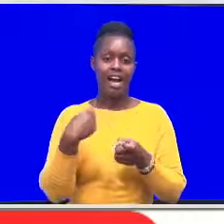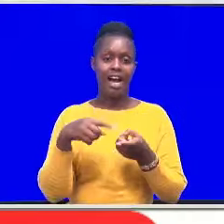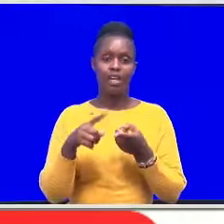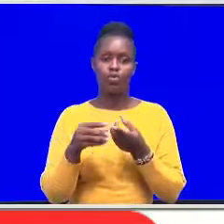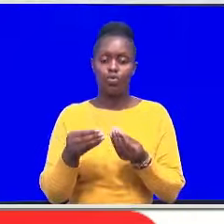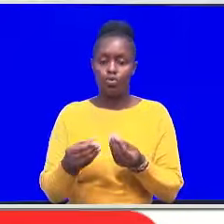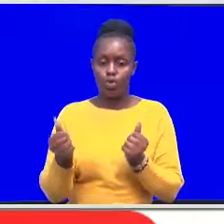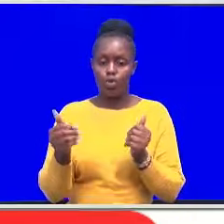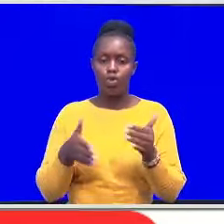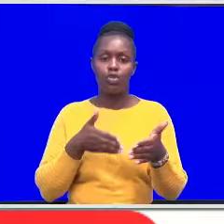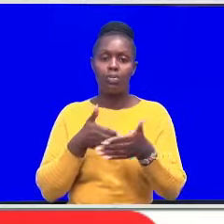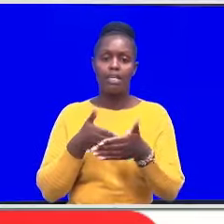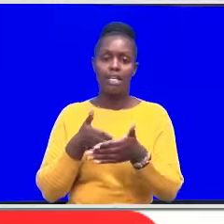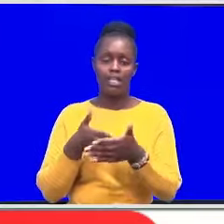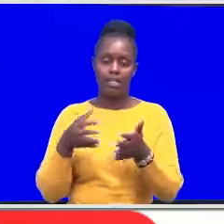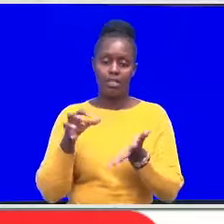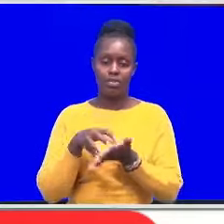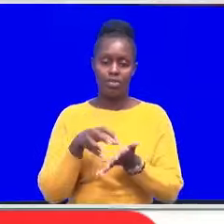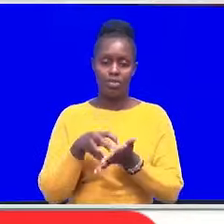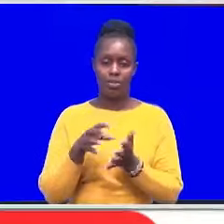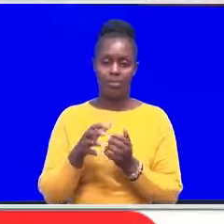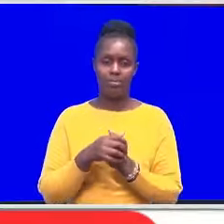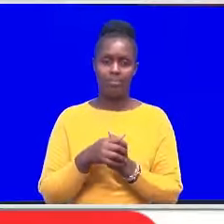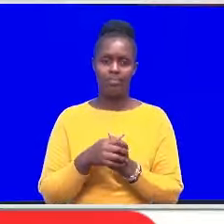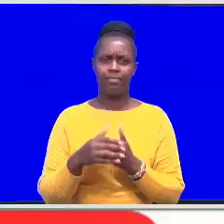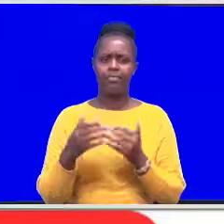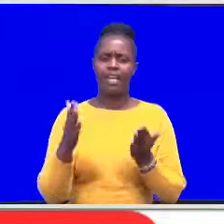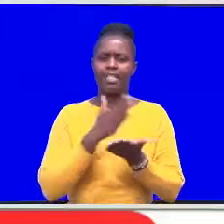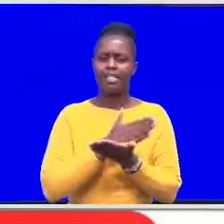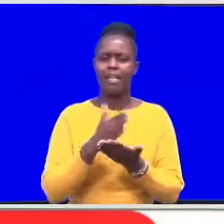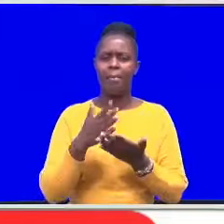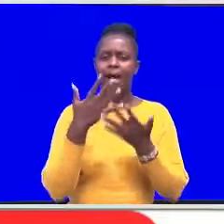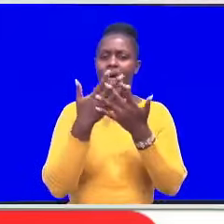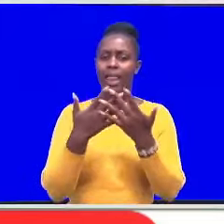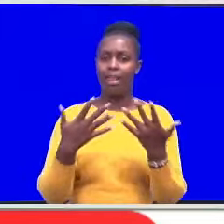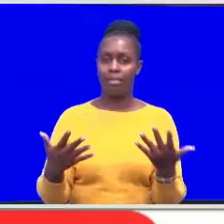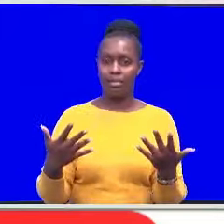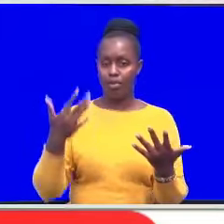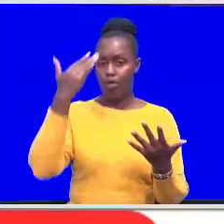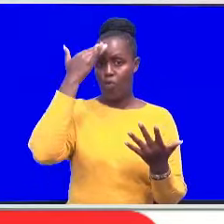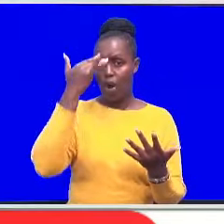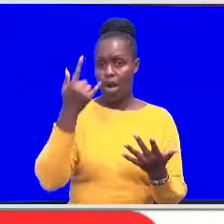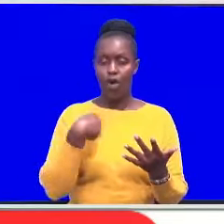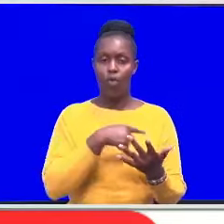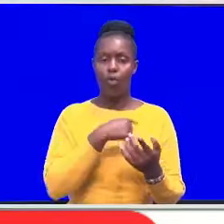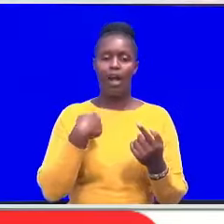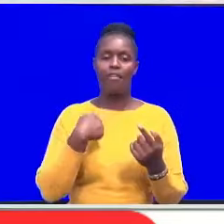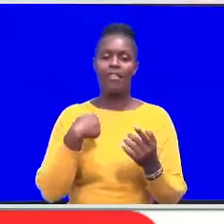to mitigate the situation. The lake is very polluted on some elements because we have